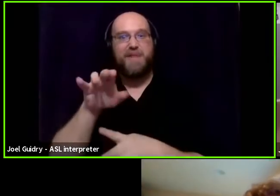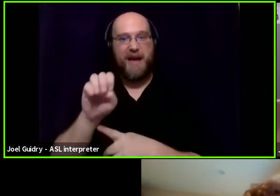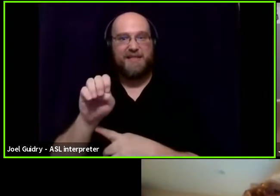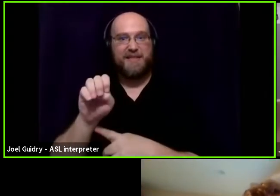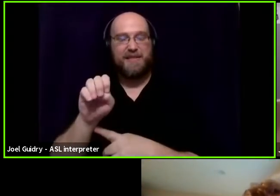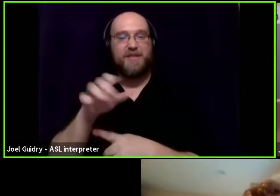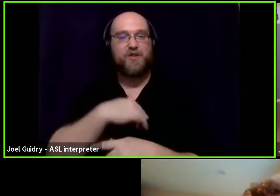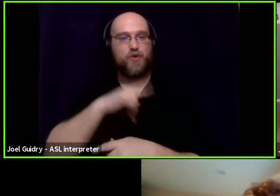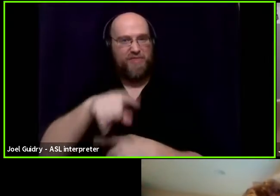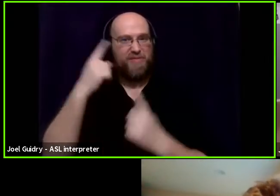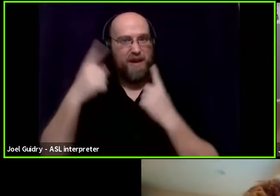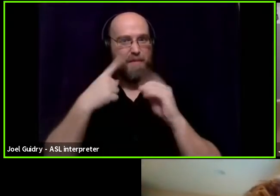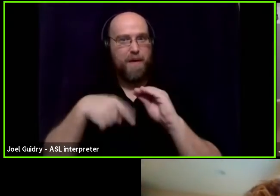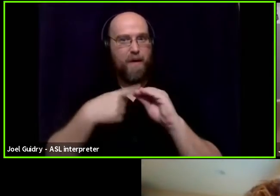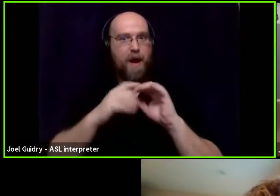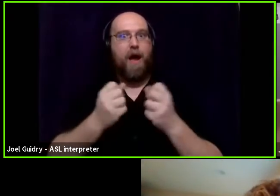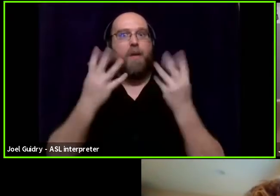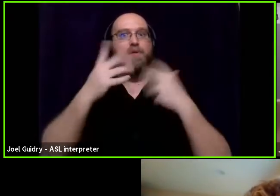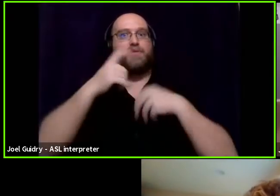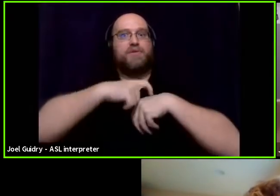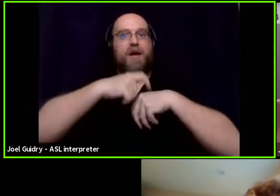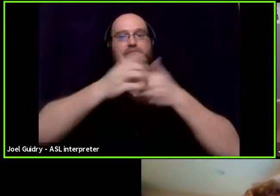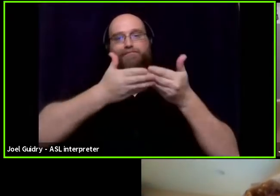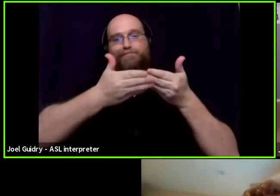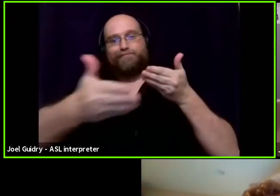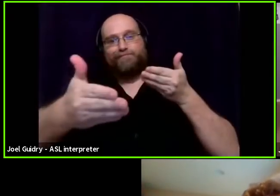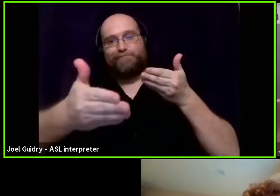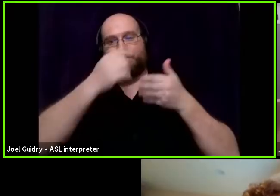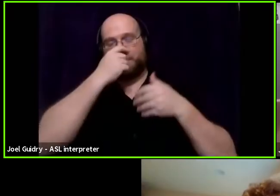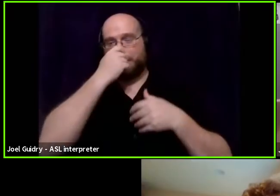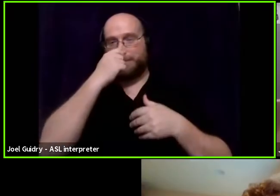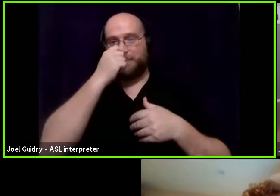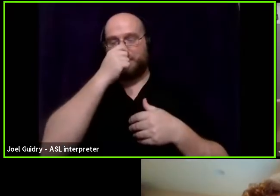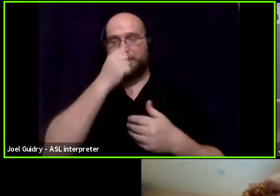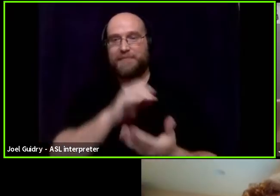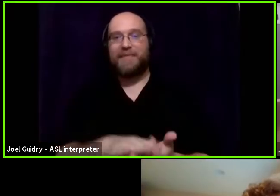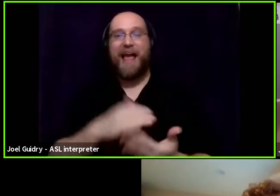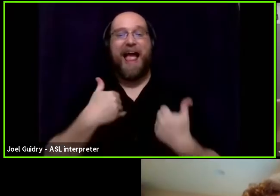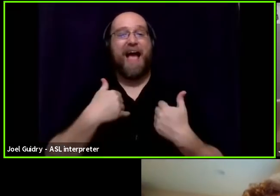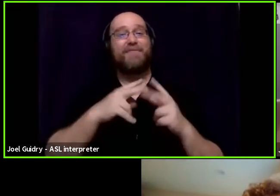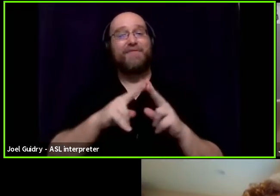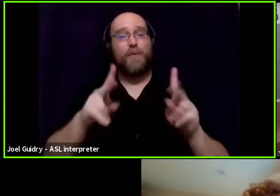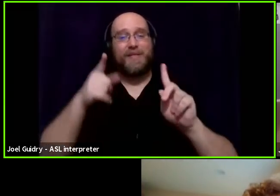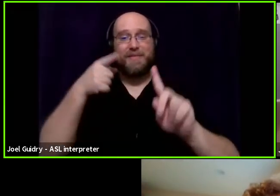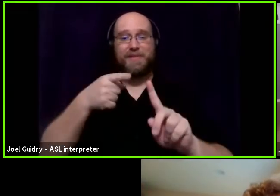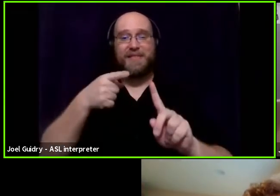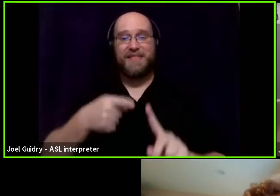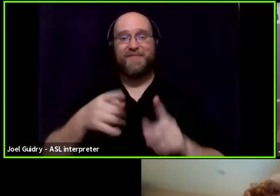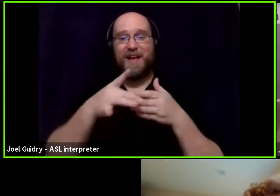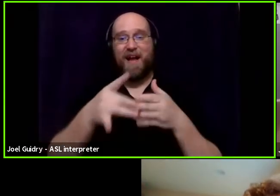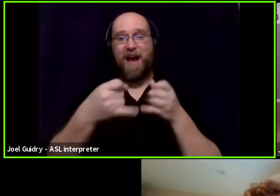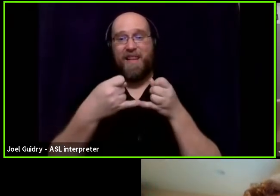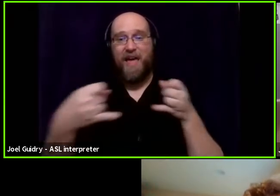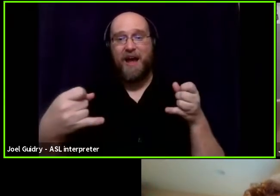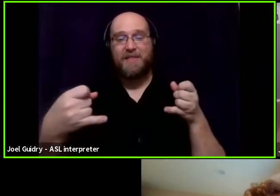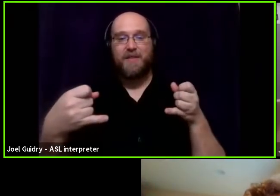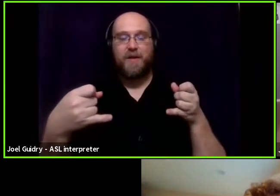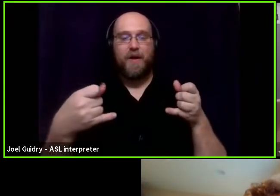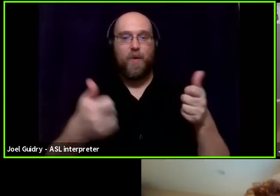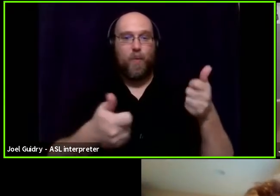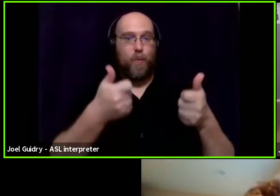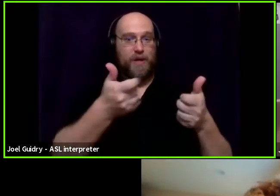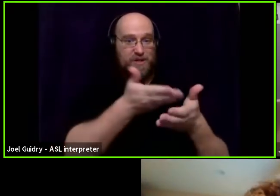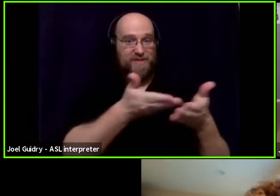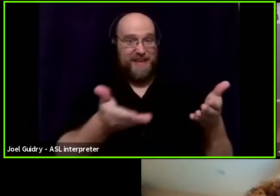taken into account. There are really specific guidelines on what can and cannot be used